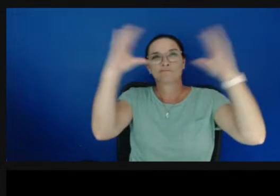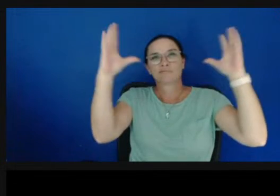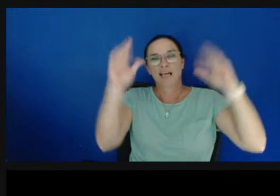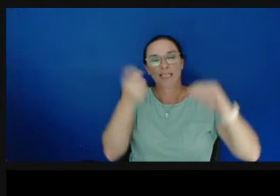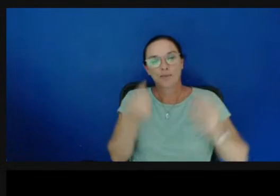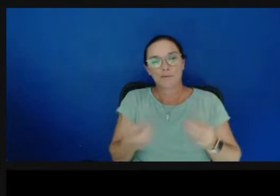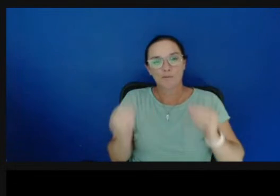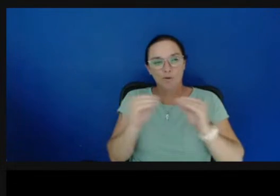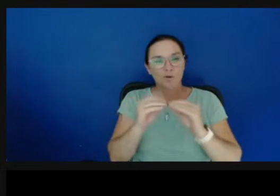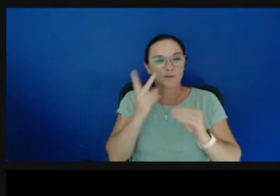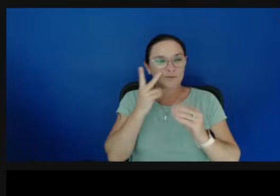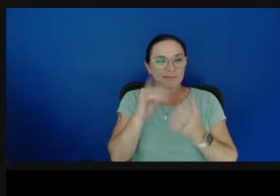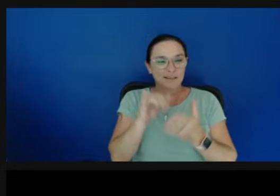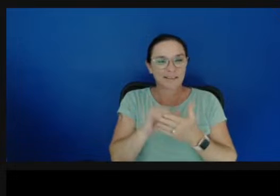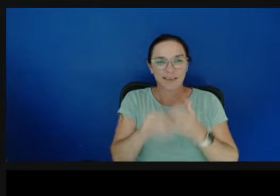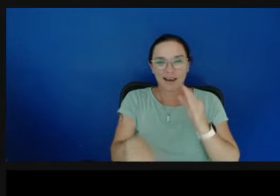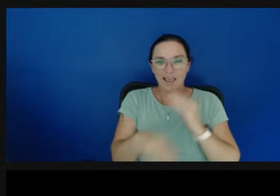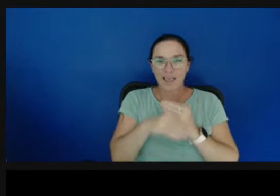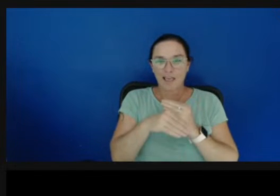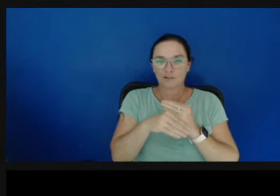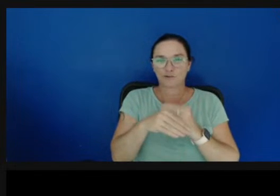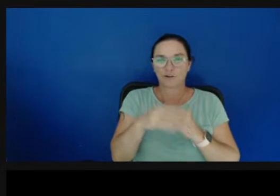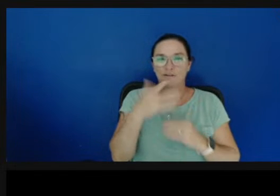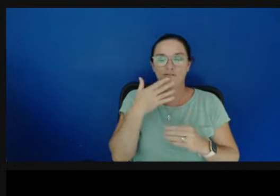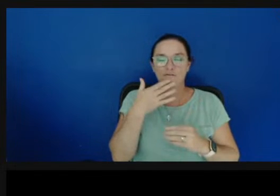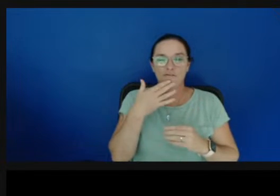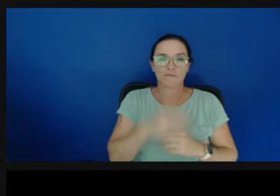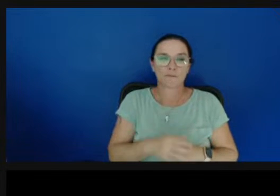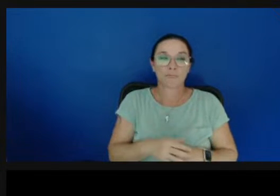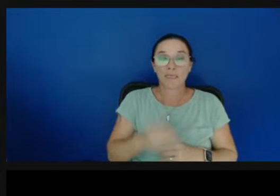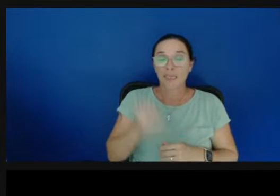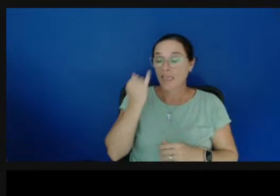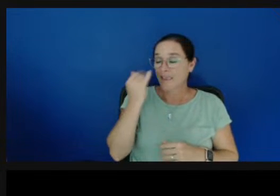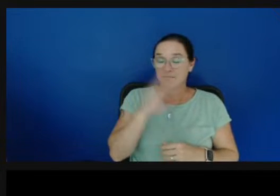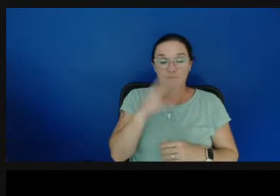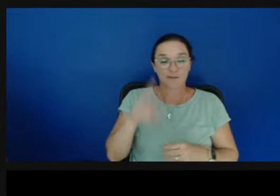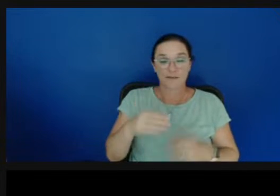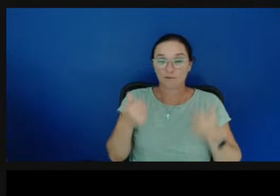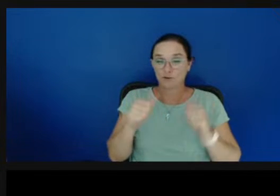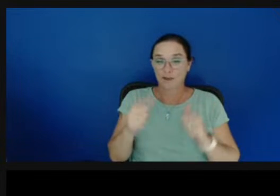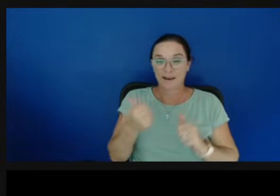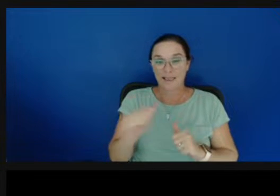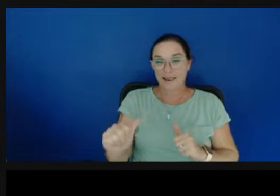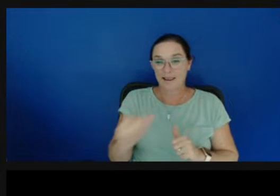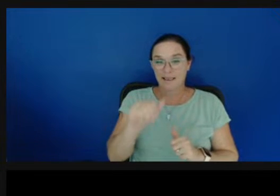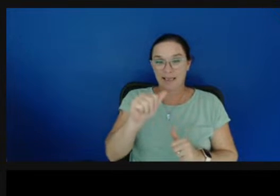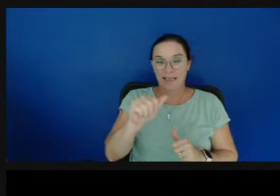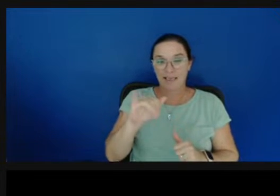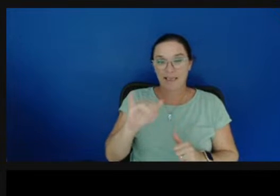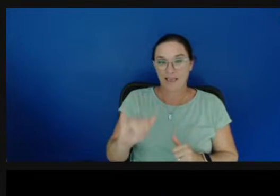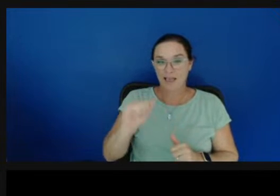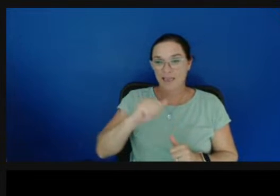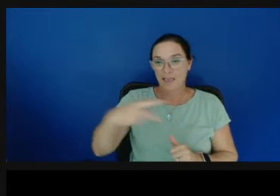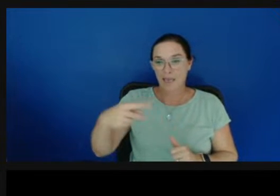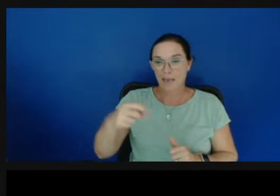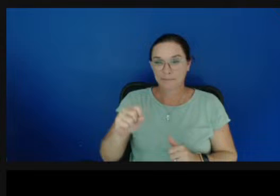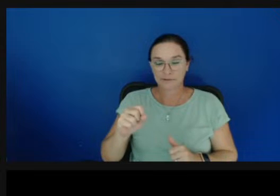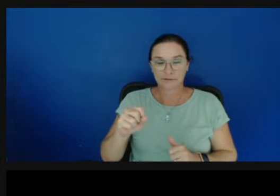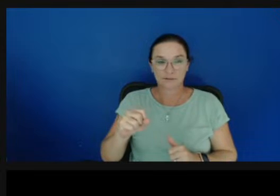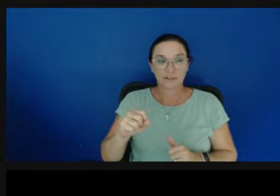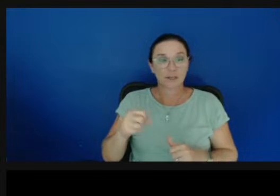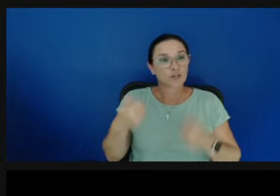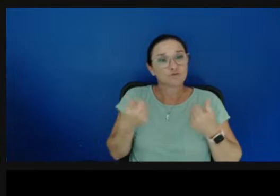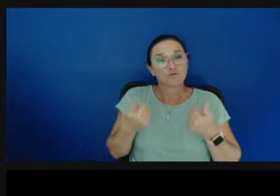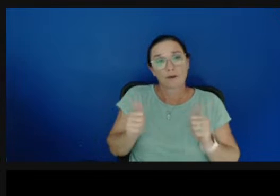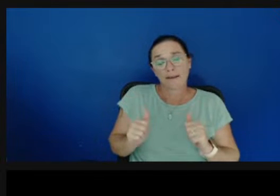see that extra dimension of color here. If you've never tried any of the AI apps that are out there, try them